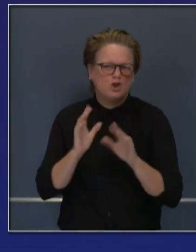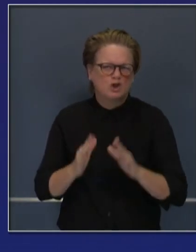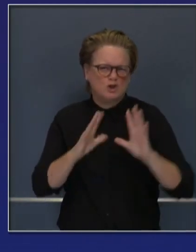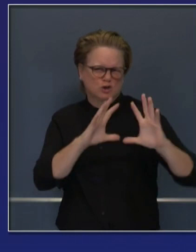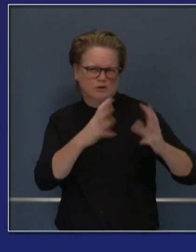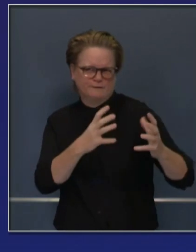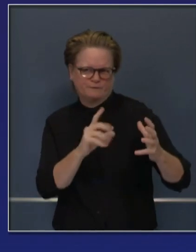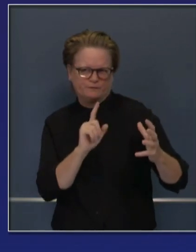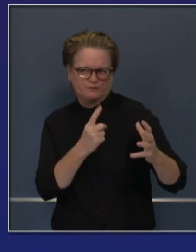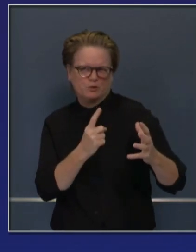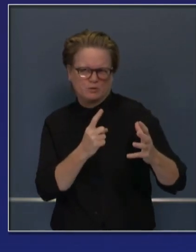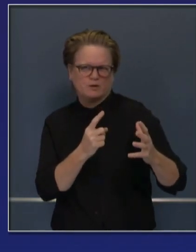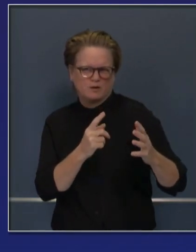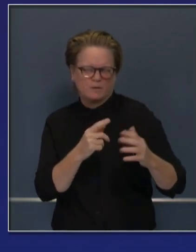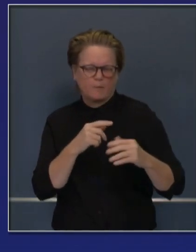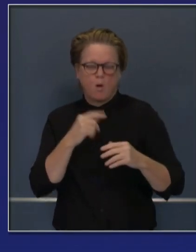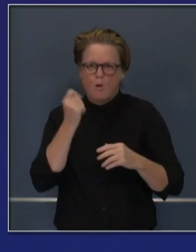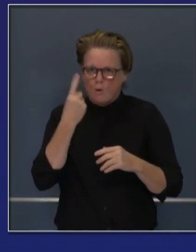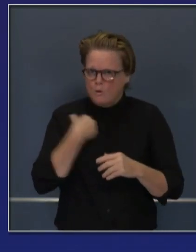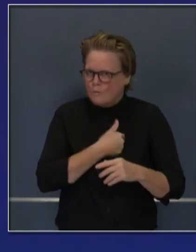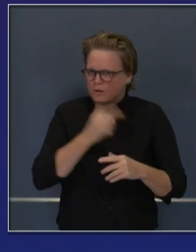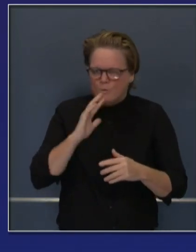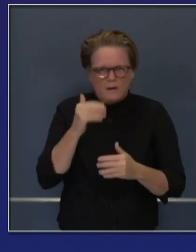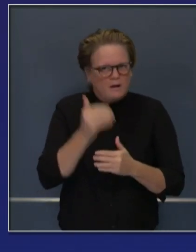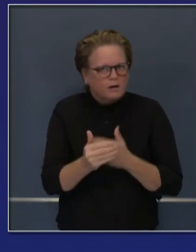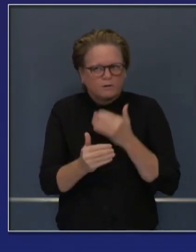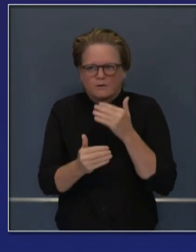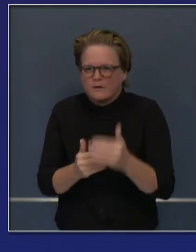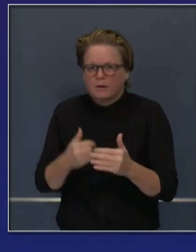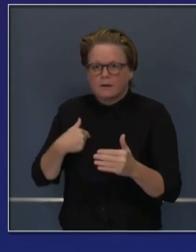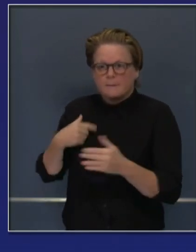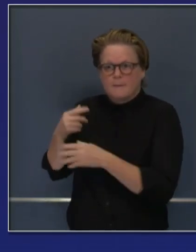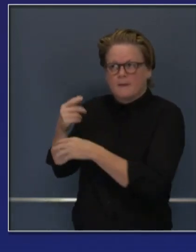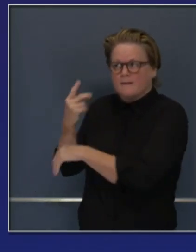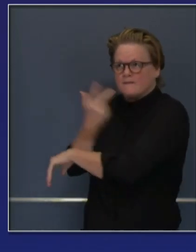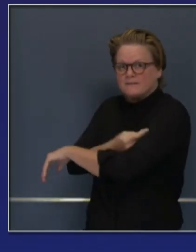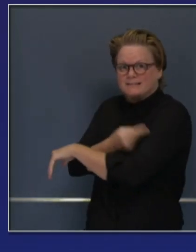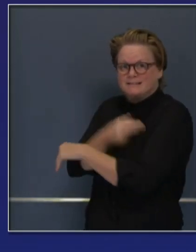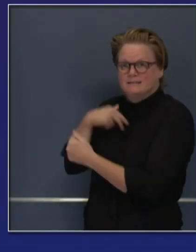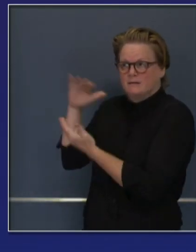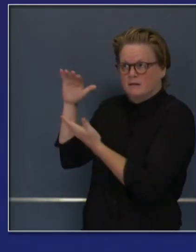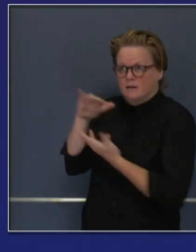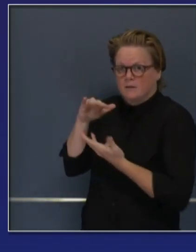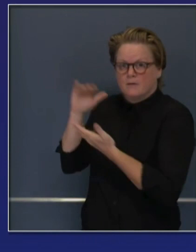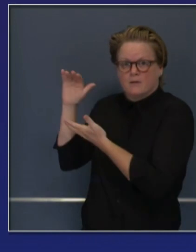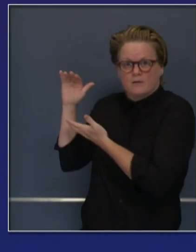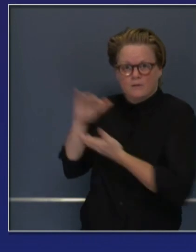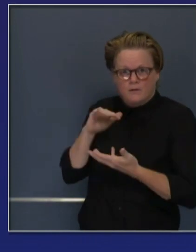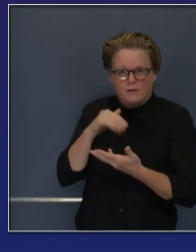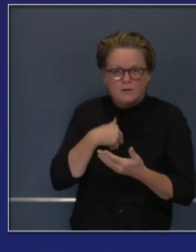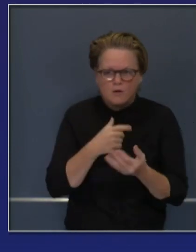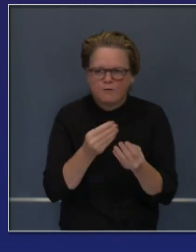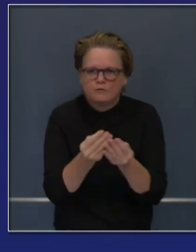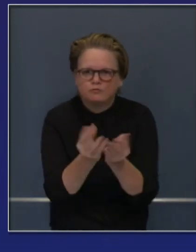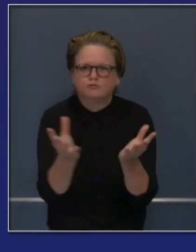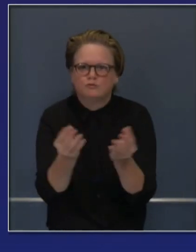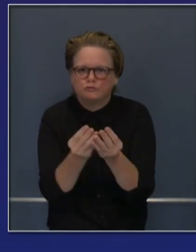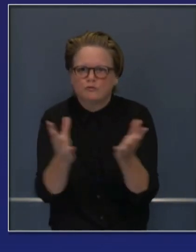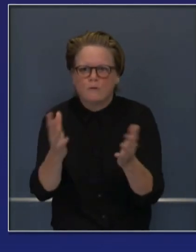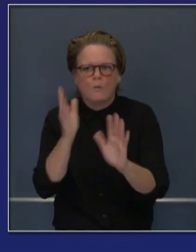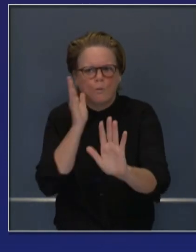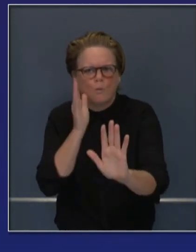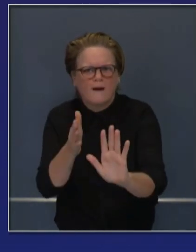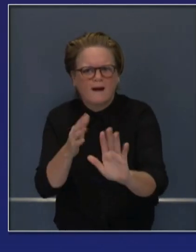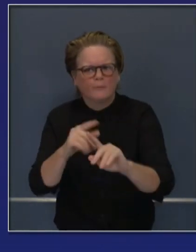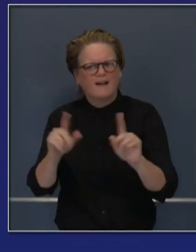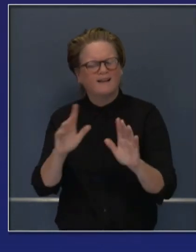get to a vaccine that is widely distributed, but good news nonetheless, Pfizer and Moderna. By the way, those were